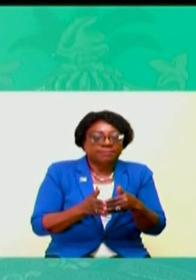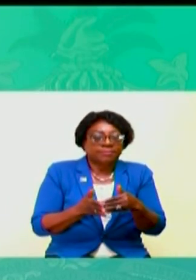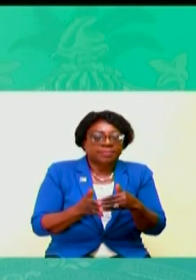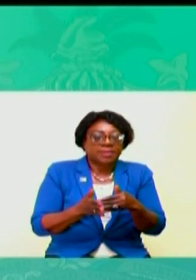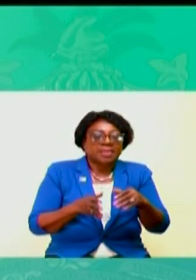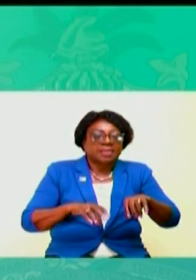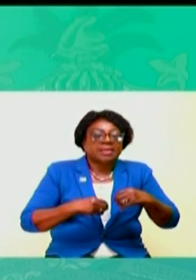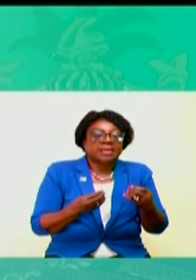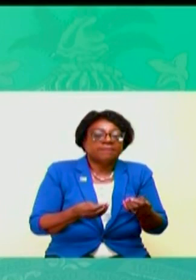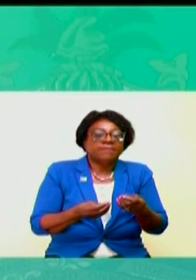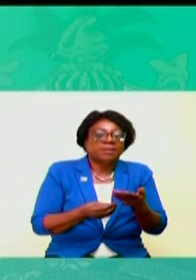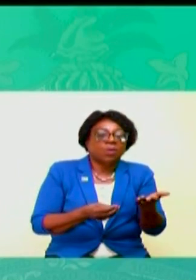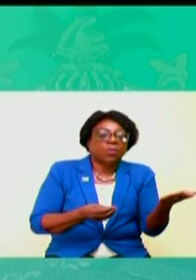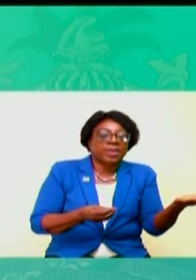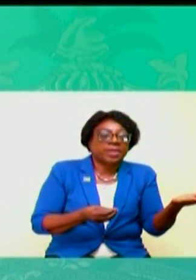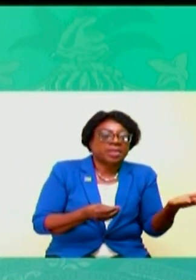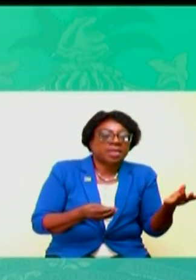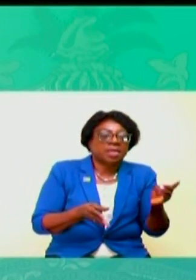They giving away the poor."